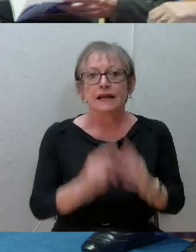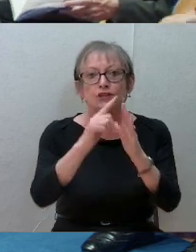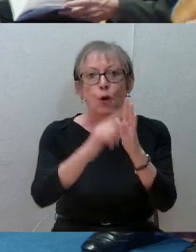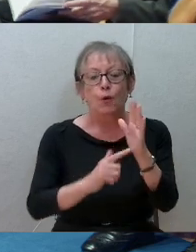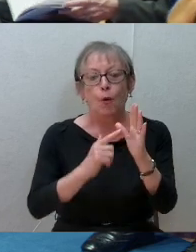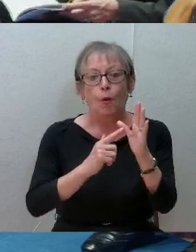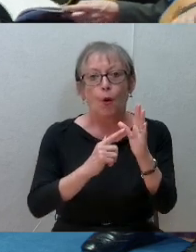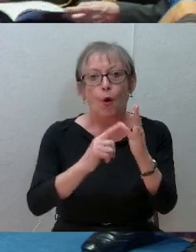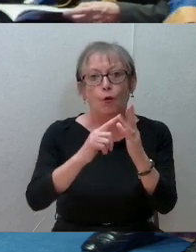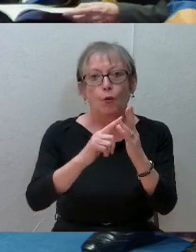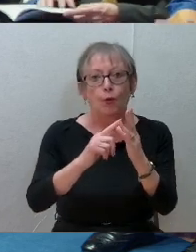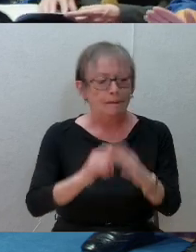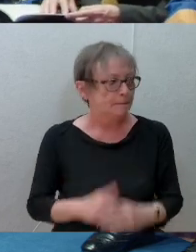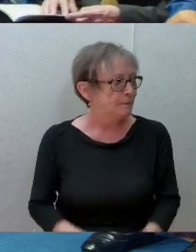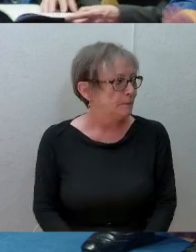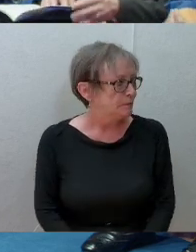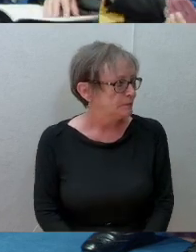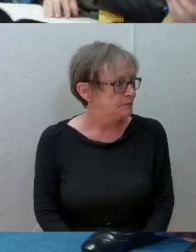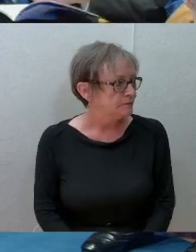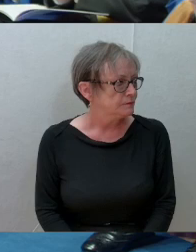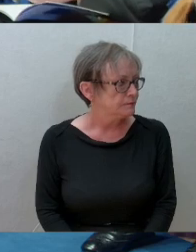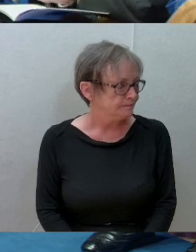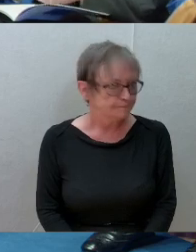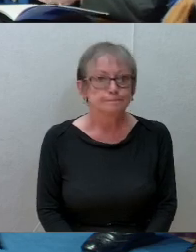Jaiolo Agoro.